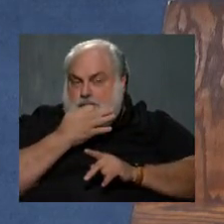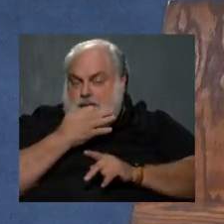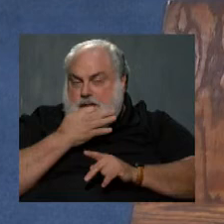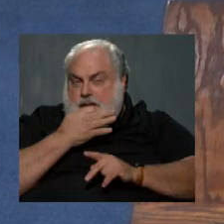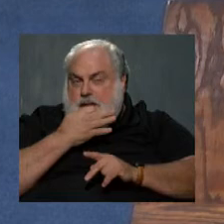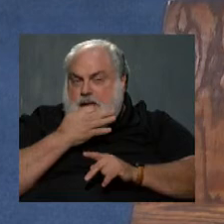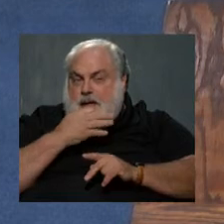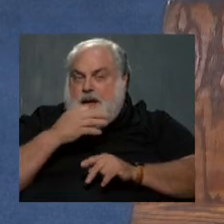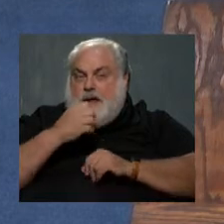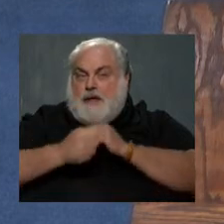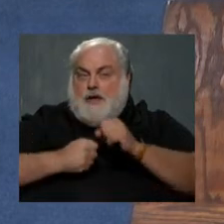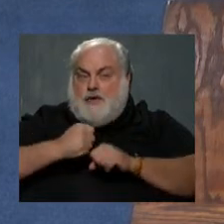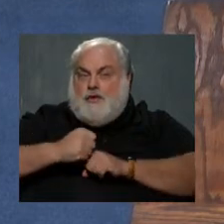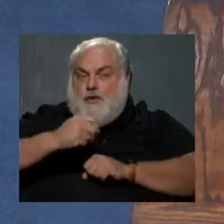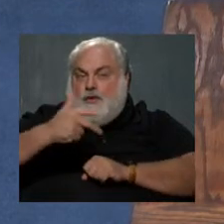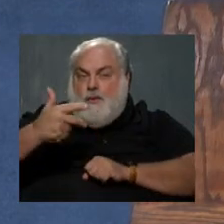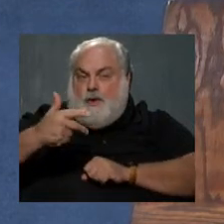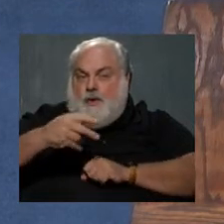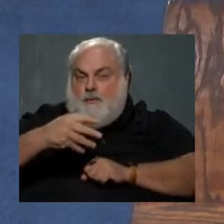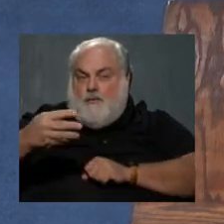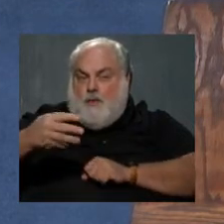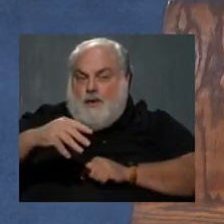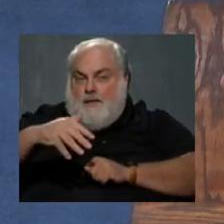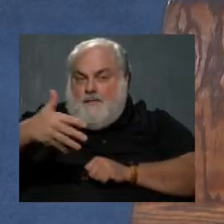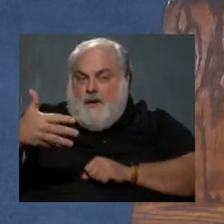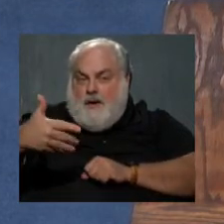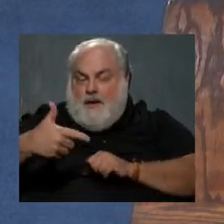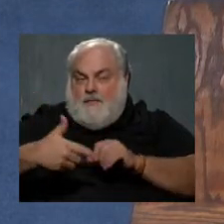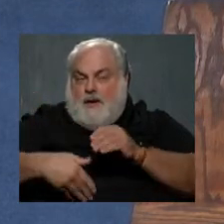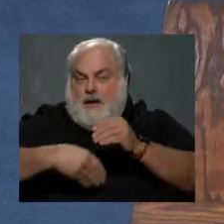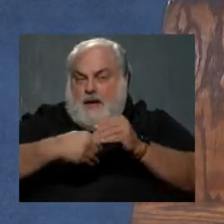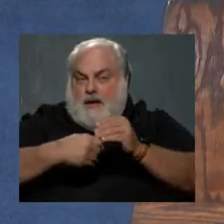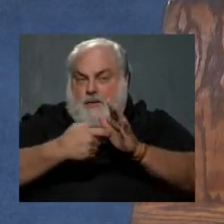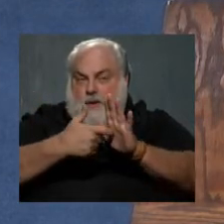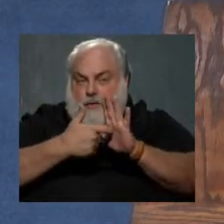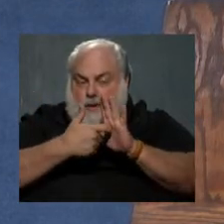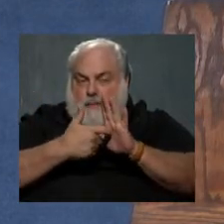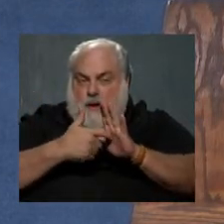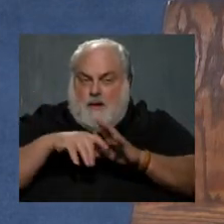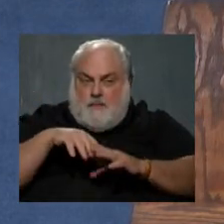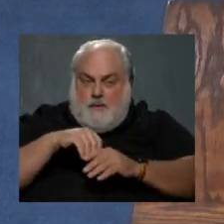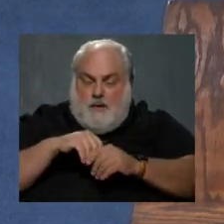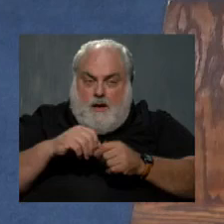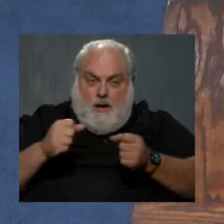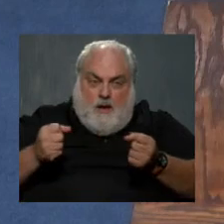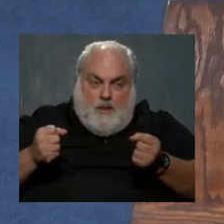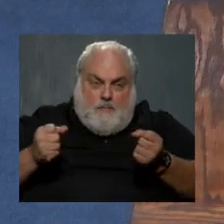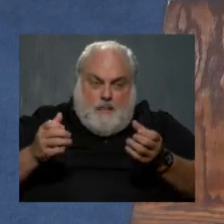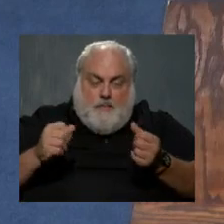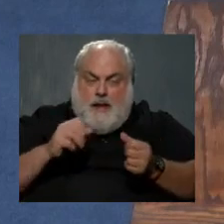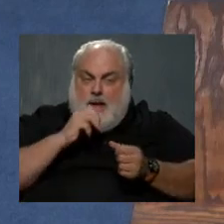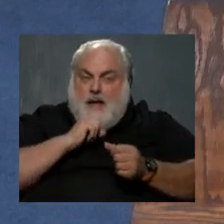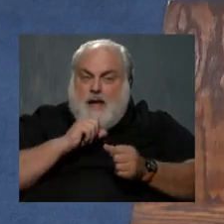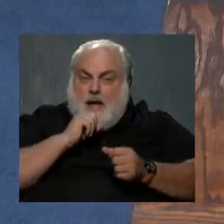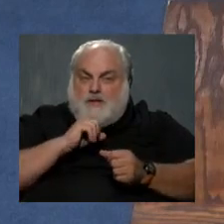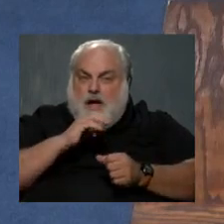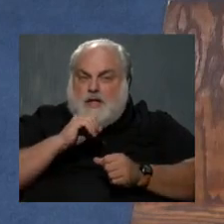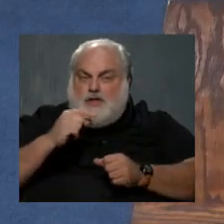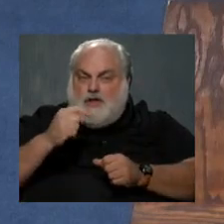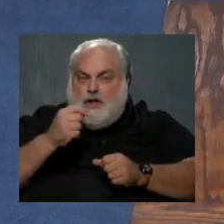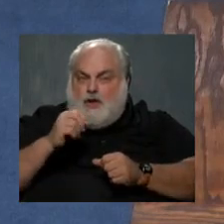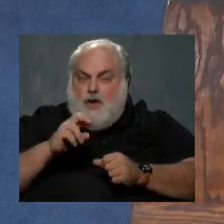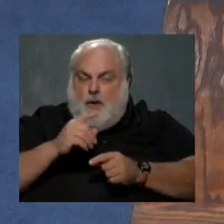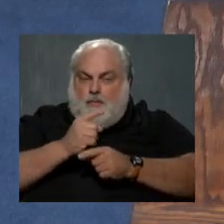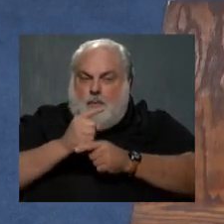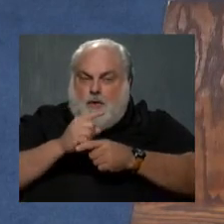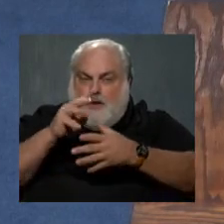further, years three through five, what possible requirements? A lot of employers add age and gender appropriate screenings. And